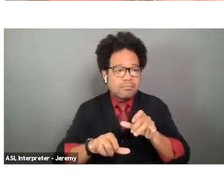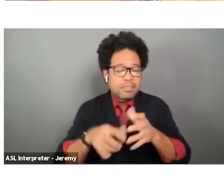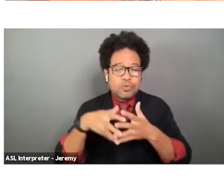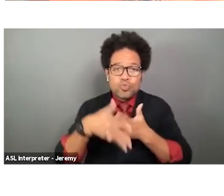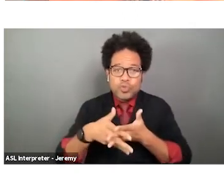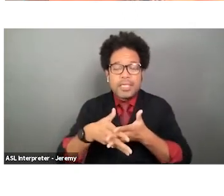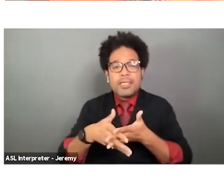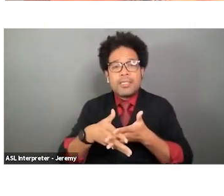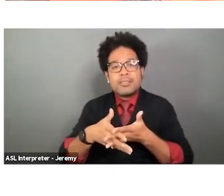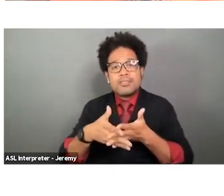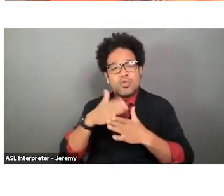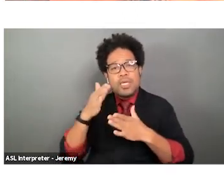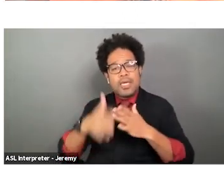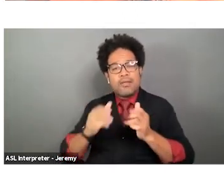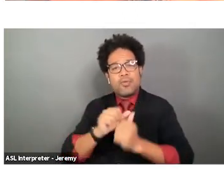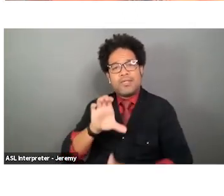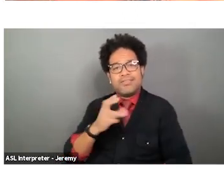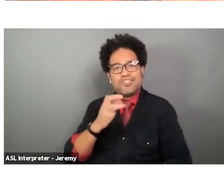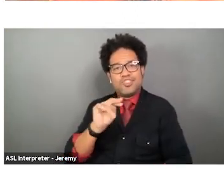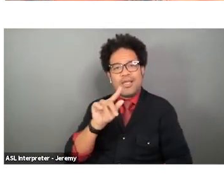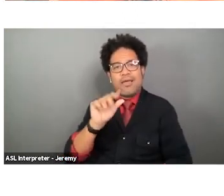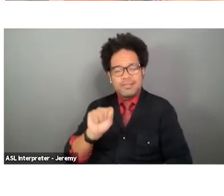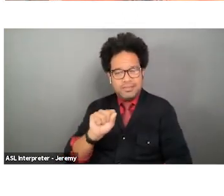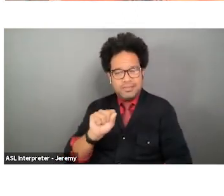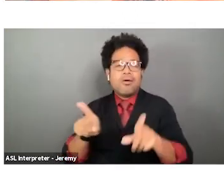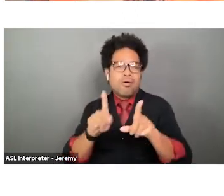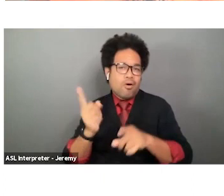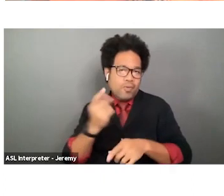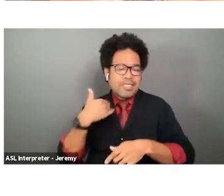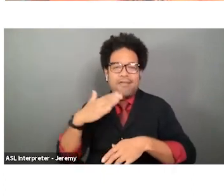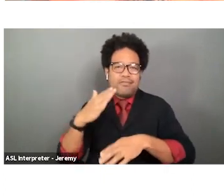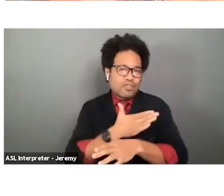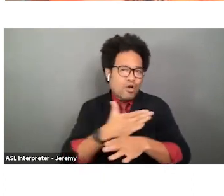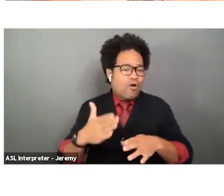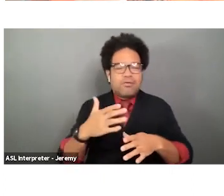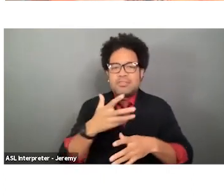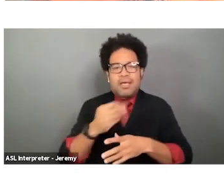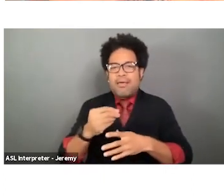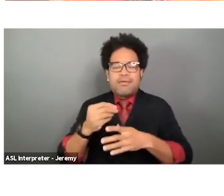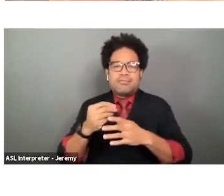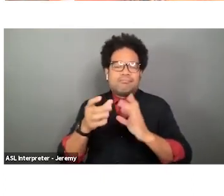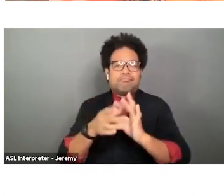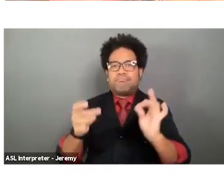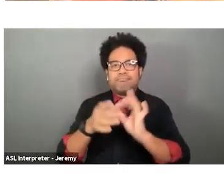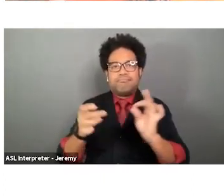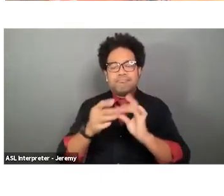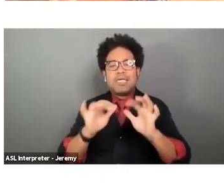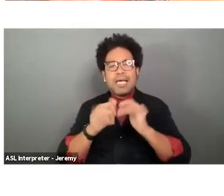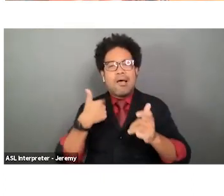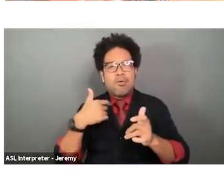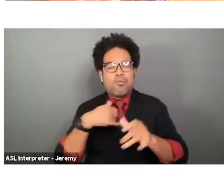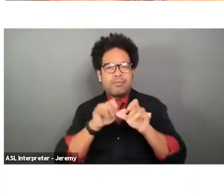We ended with chants. We always had chants and songs with everything that we did. It was a way for us to stay connected, to